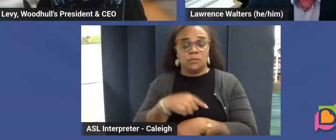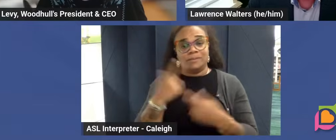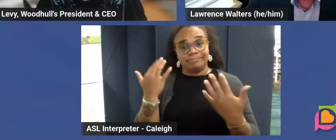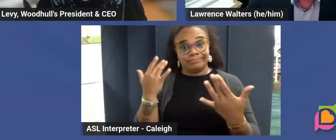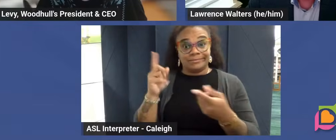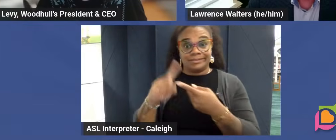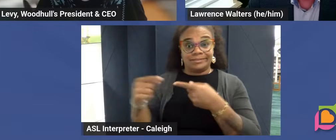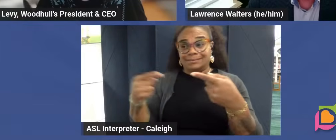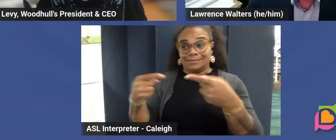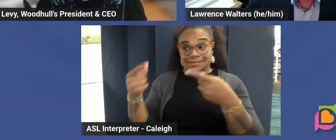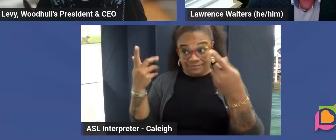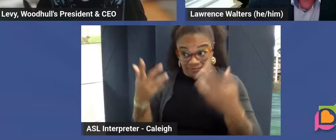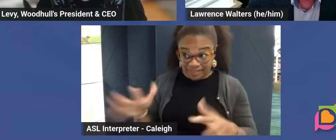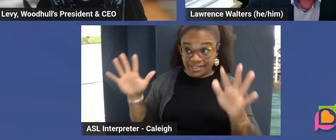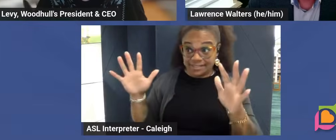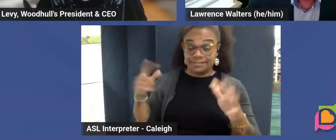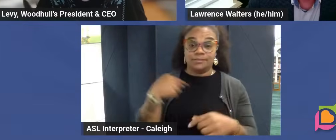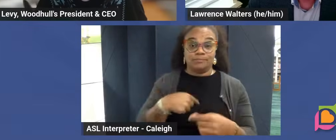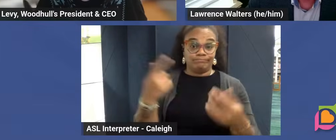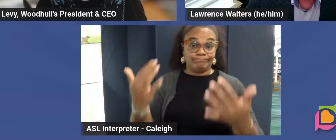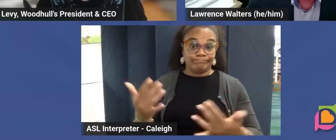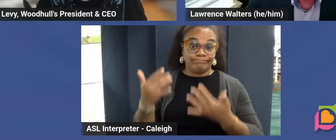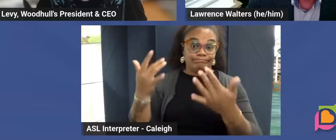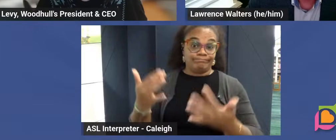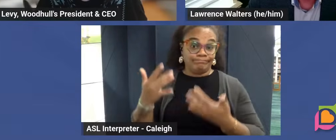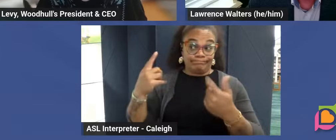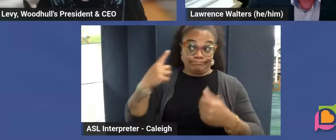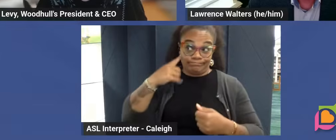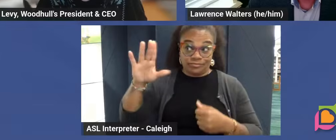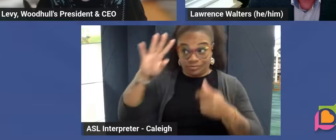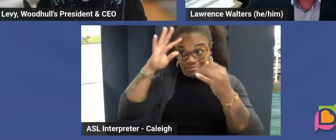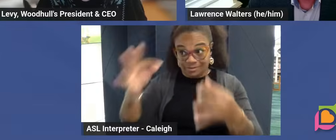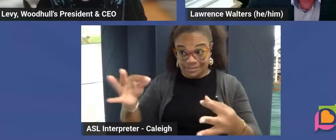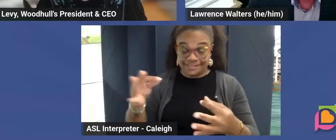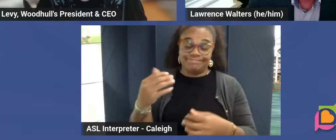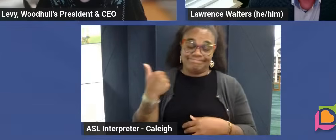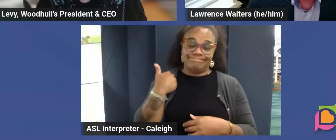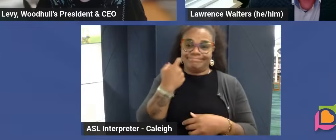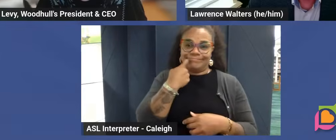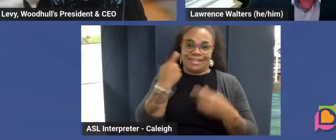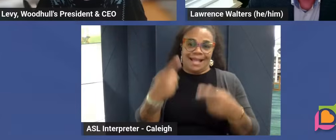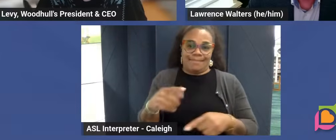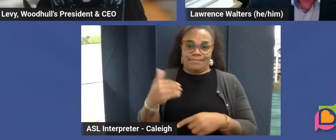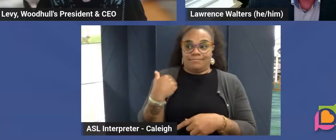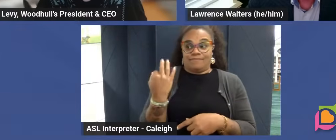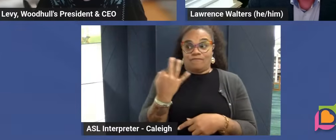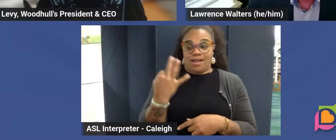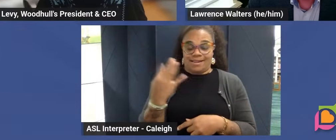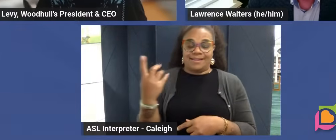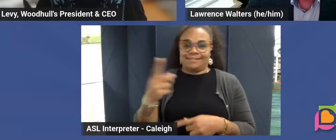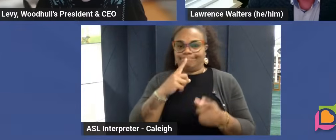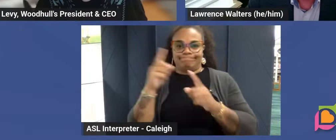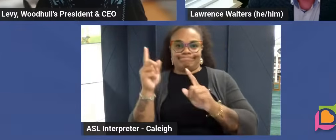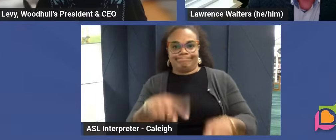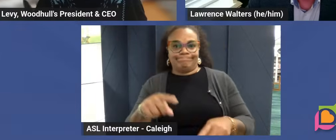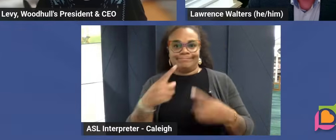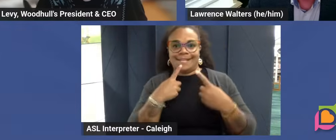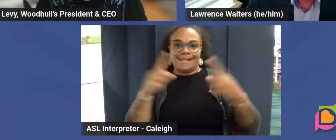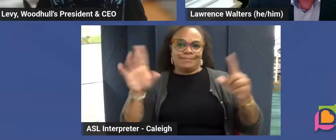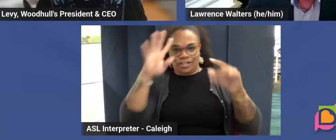for months for this decision, and we ultimately got it on Friday. And boy, did we get it!